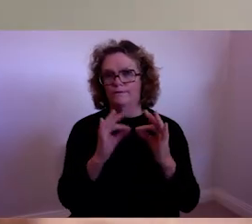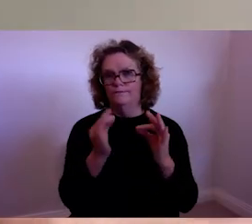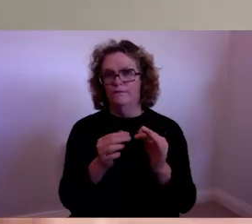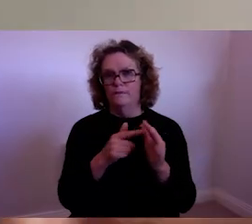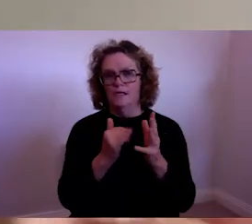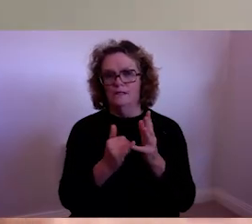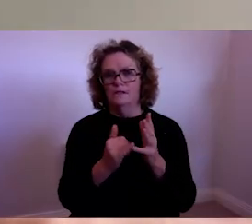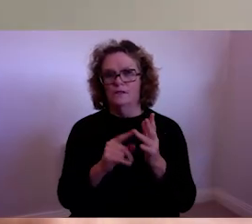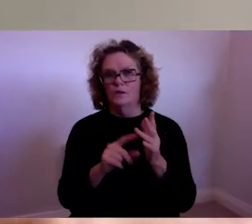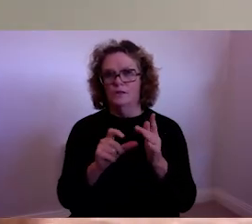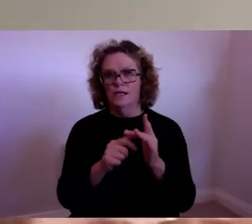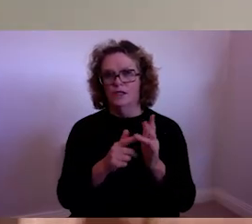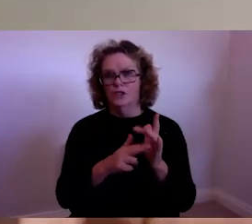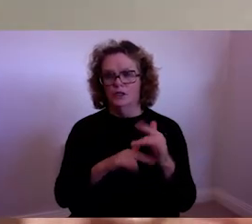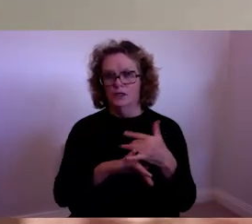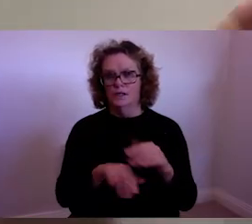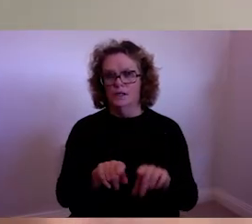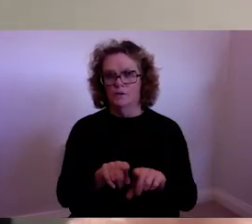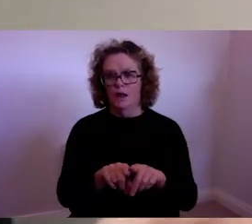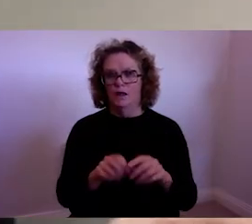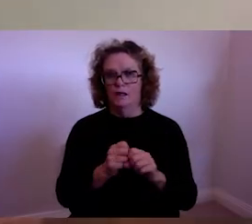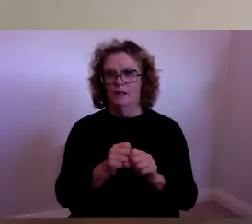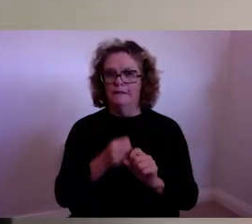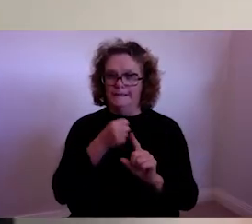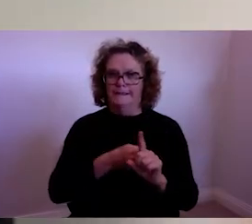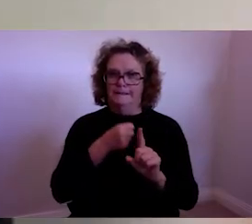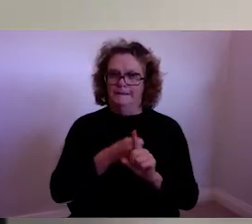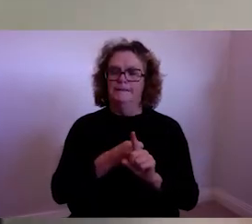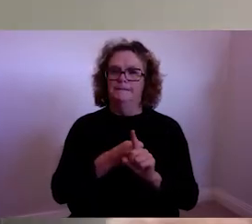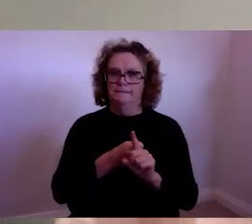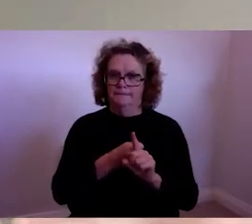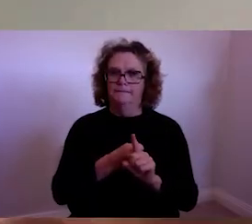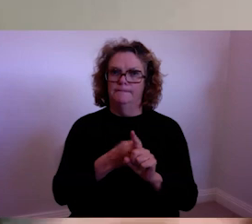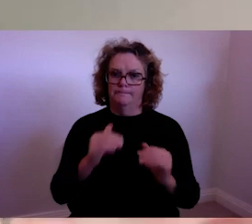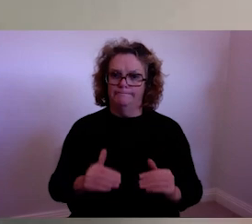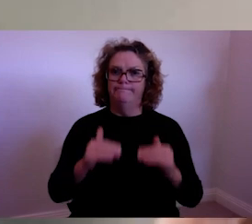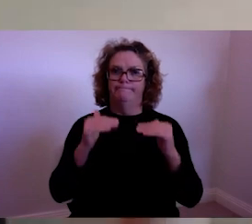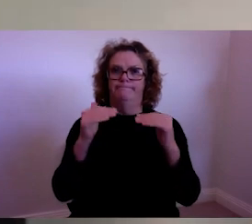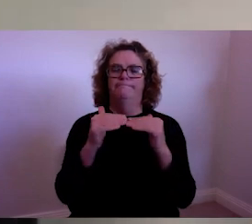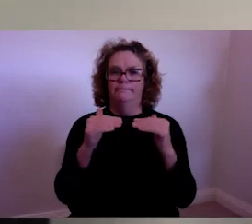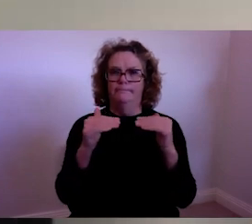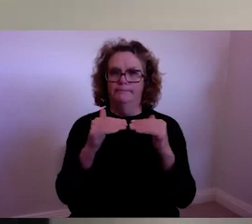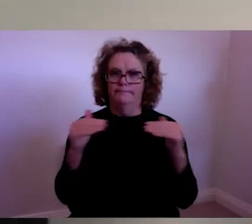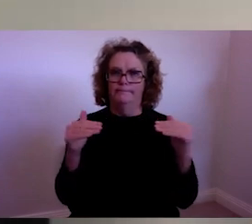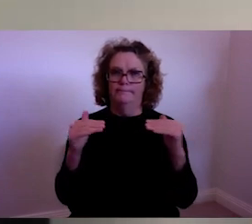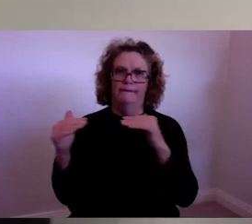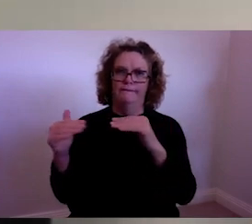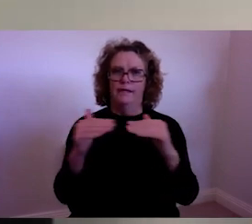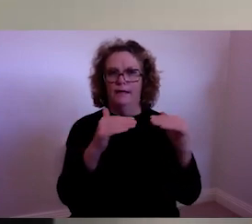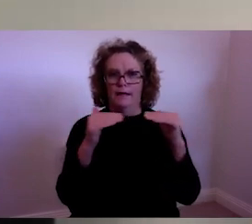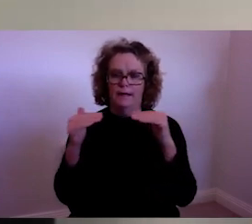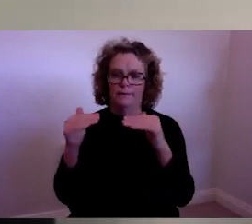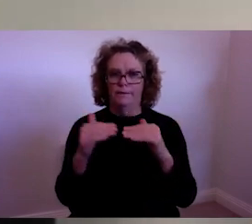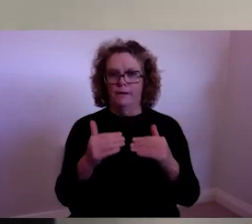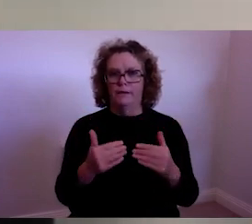a really united front on a better, more equitable way of delivering healthcare to people with